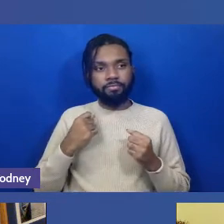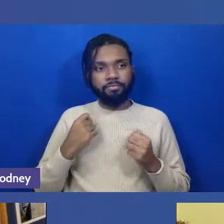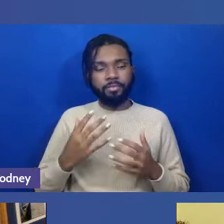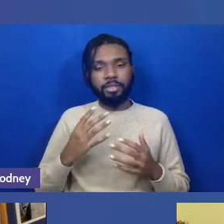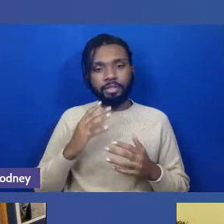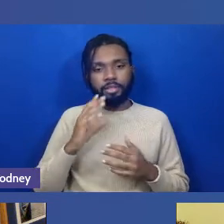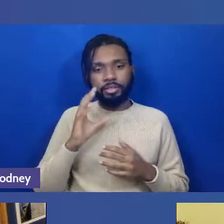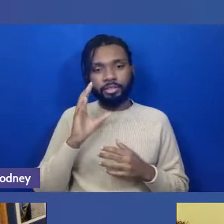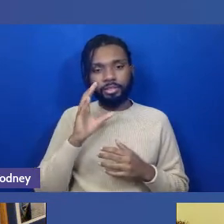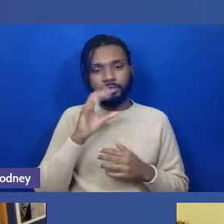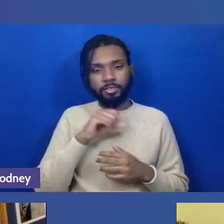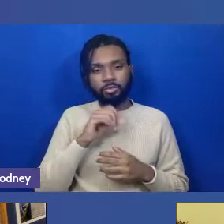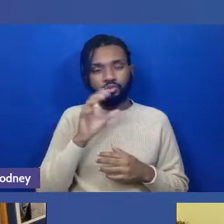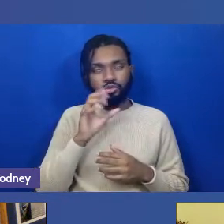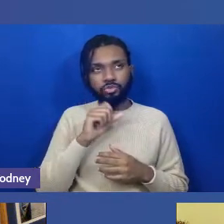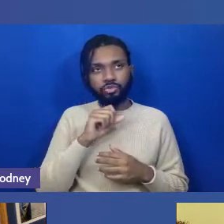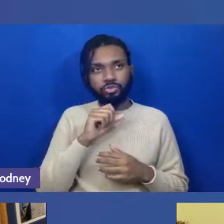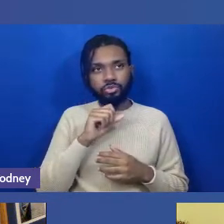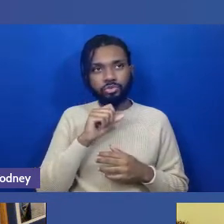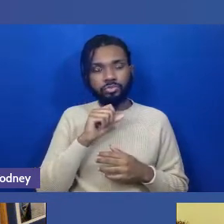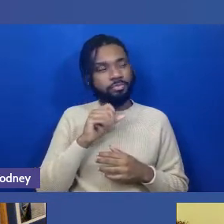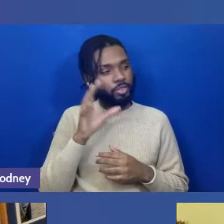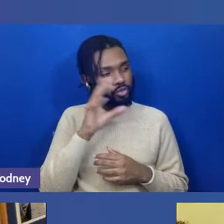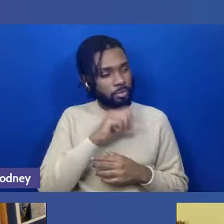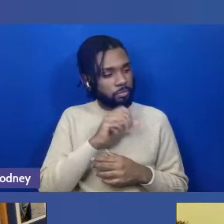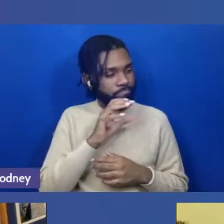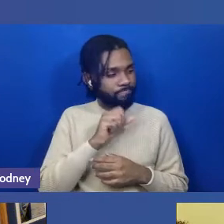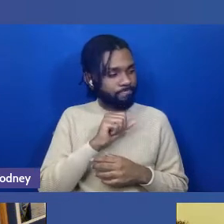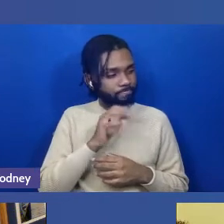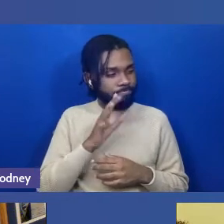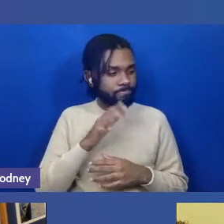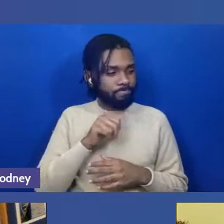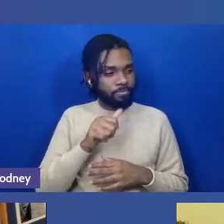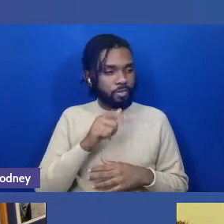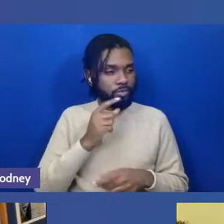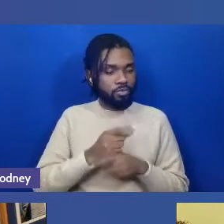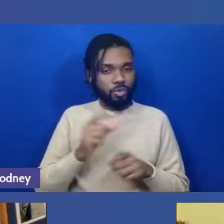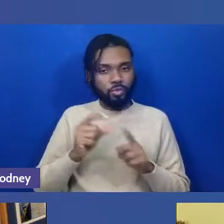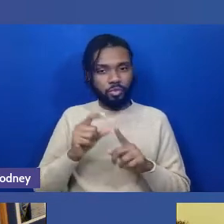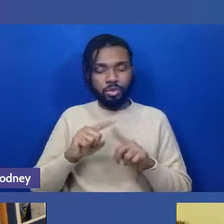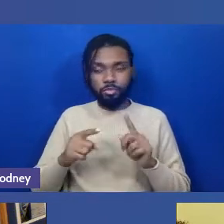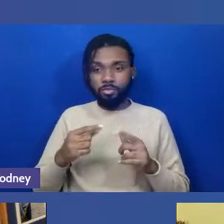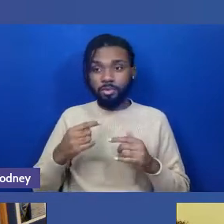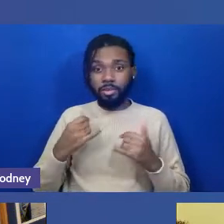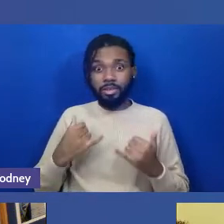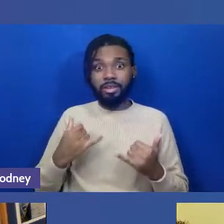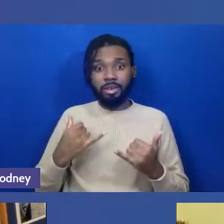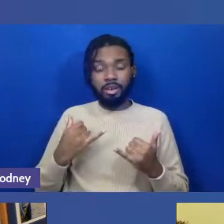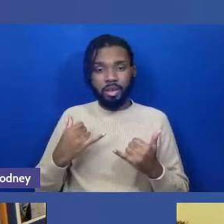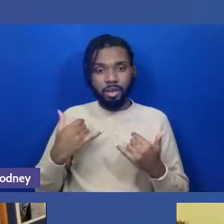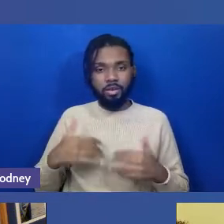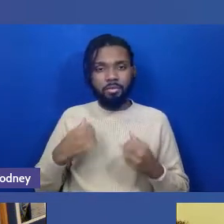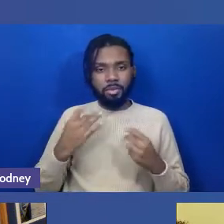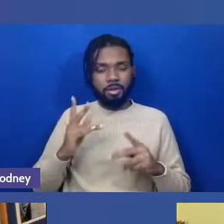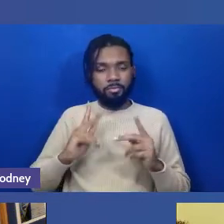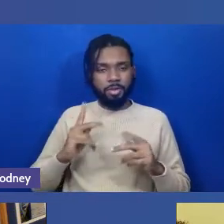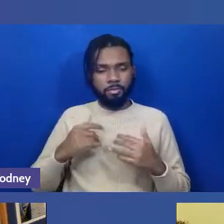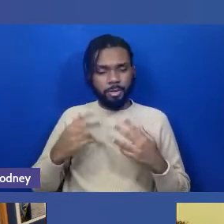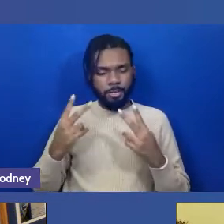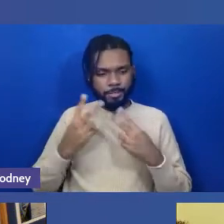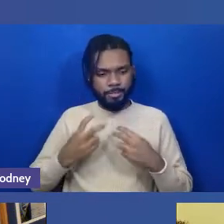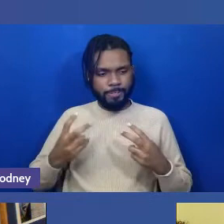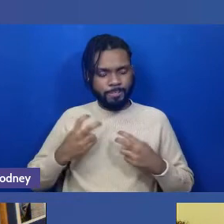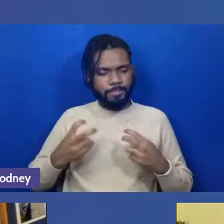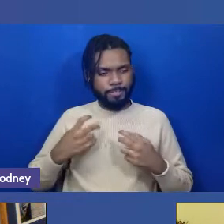lot assumptions maybe isn't the right word, but this moment has made so many people so vulnerable that the entire way